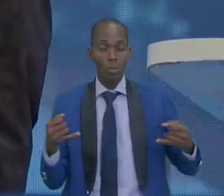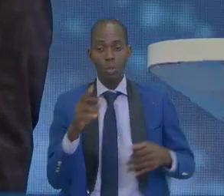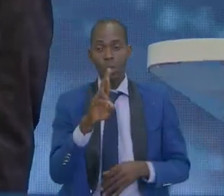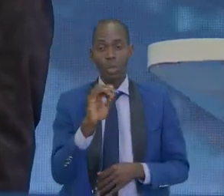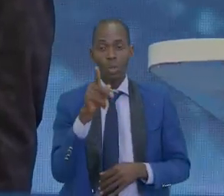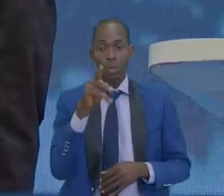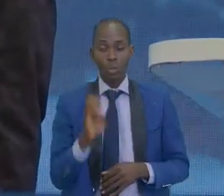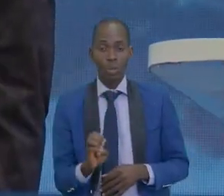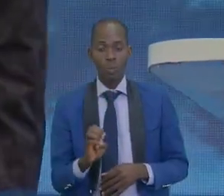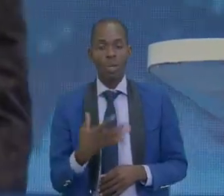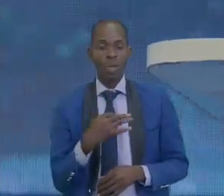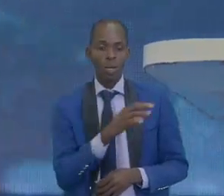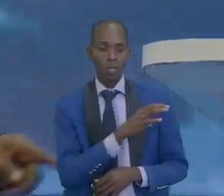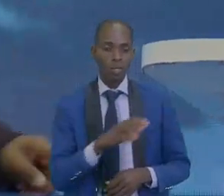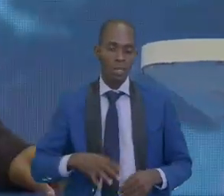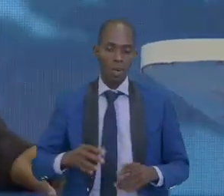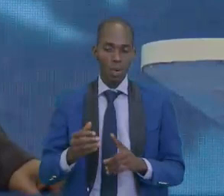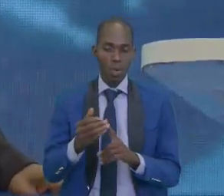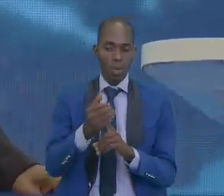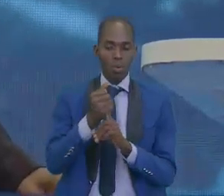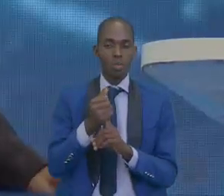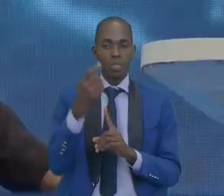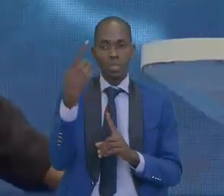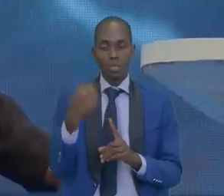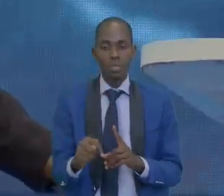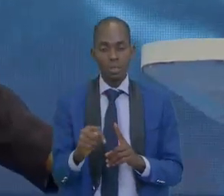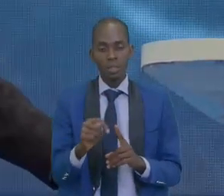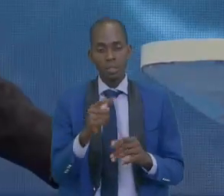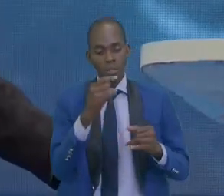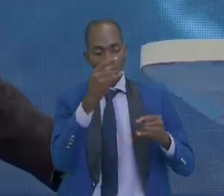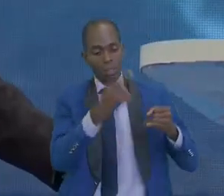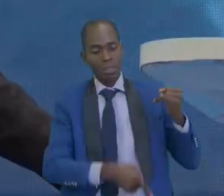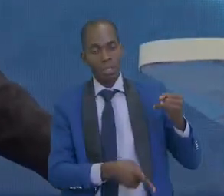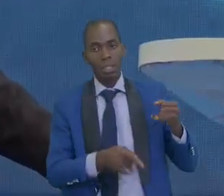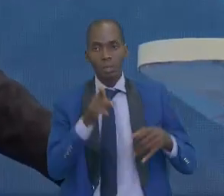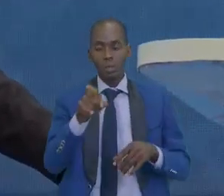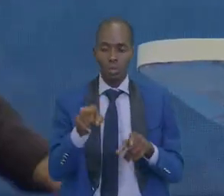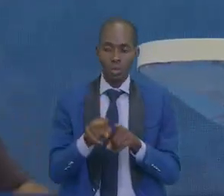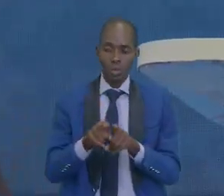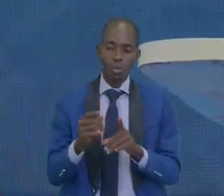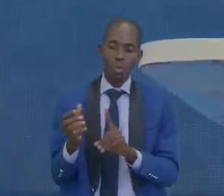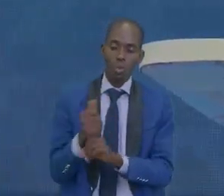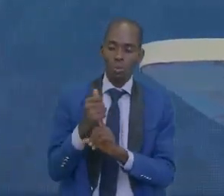end. And then you hold the other end of the rope.